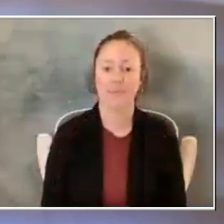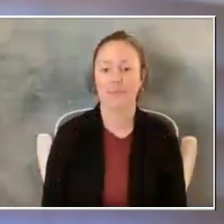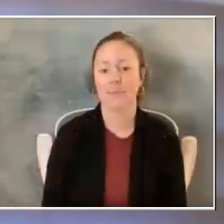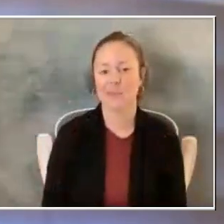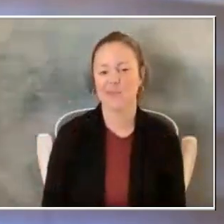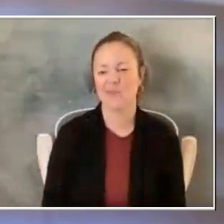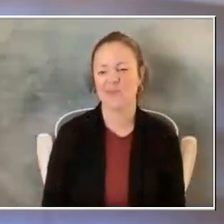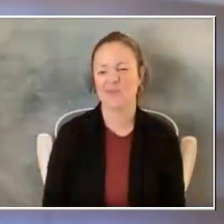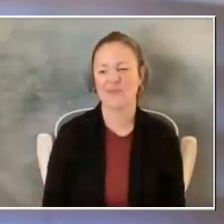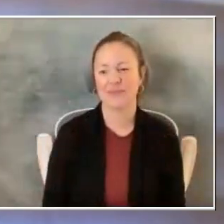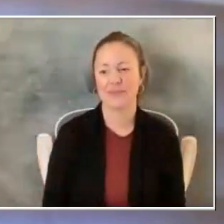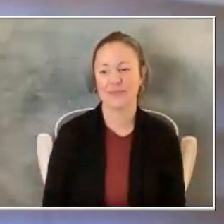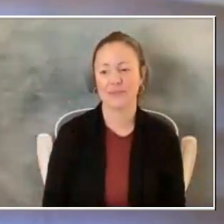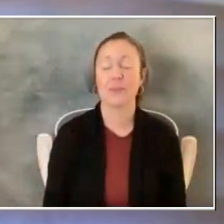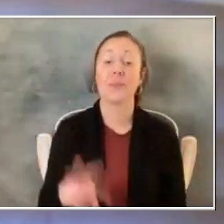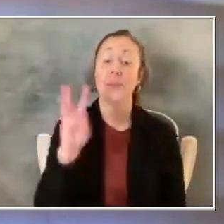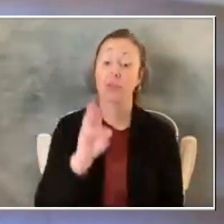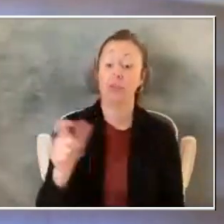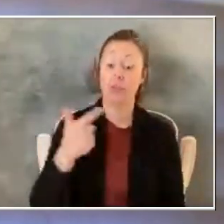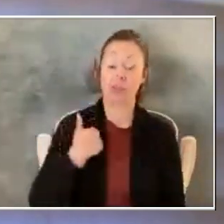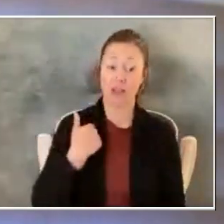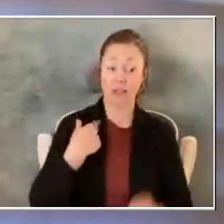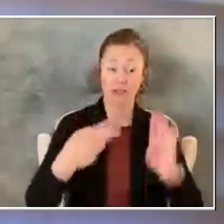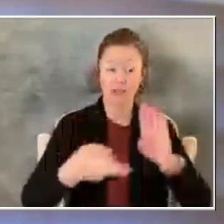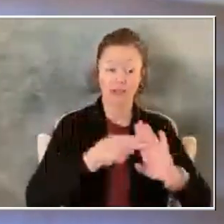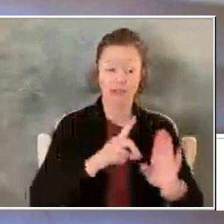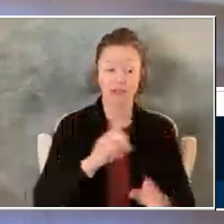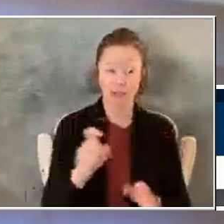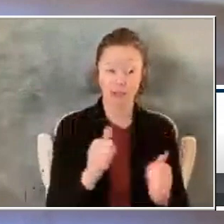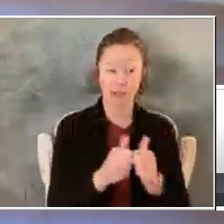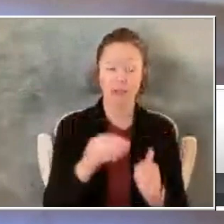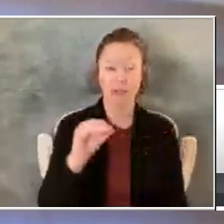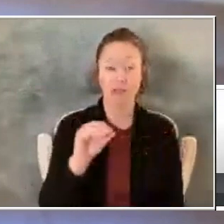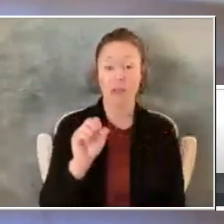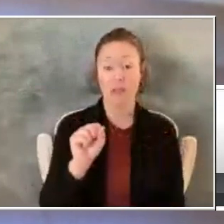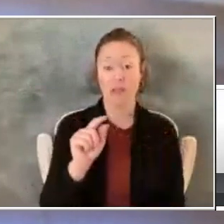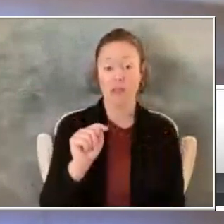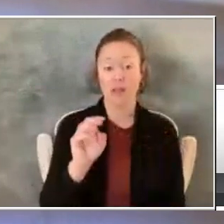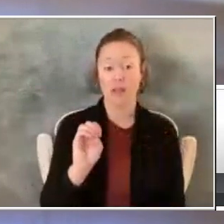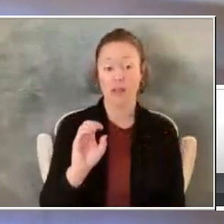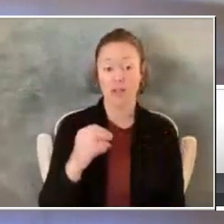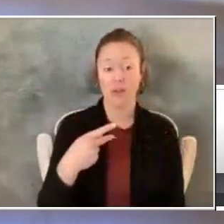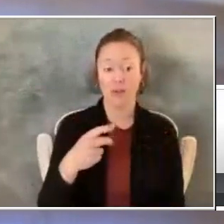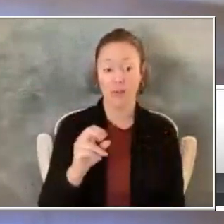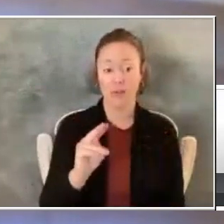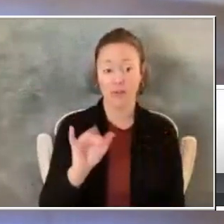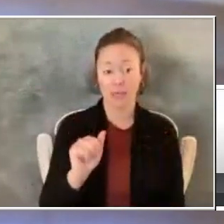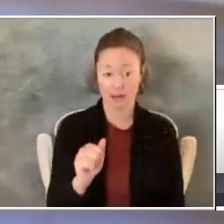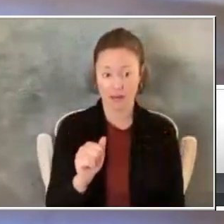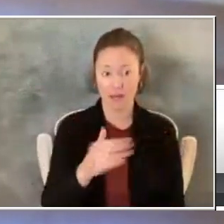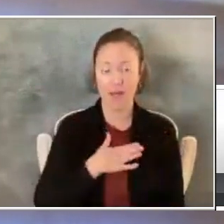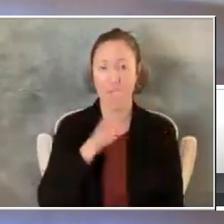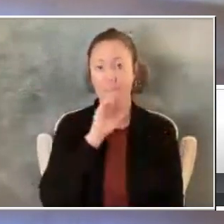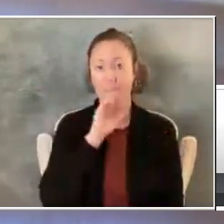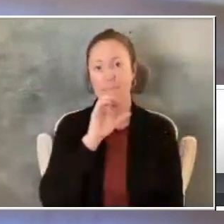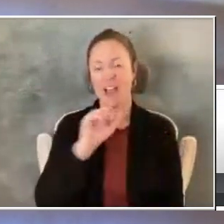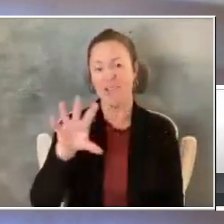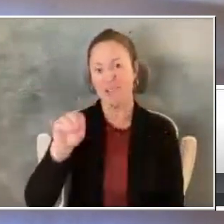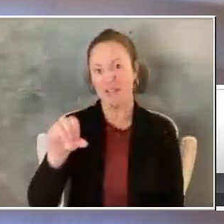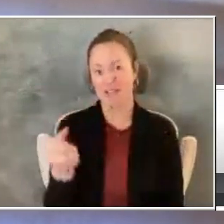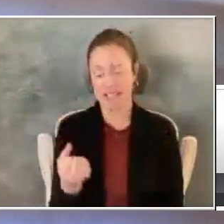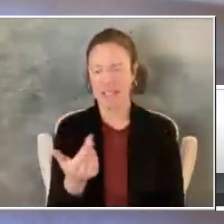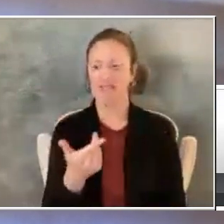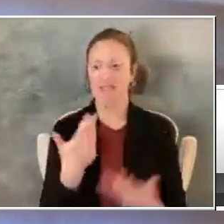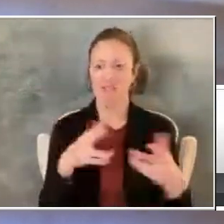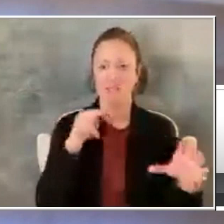Well, I had been diagnosed with osteopenia in my 50s. I had a DEXA scan after a hysterectomy. And so